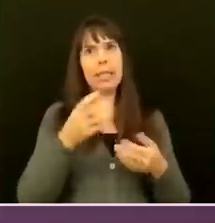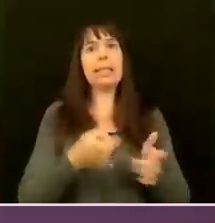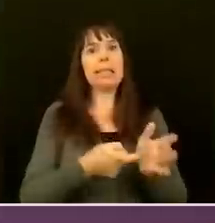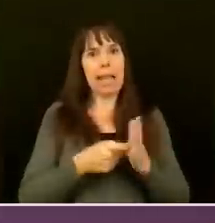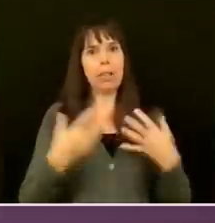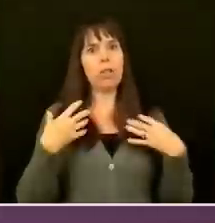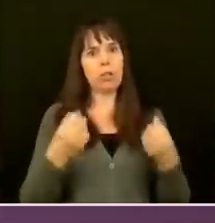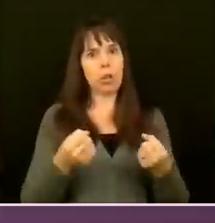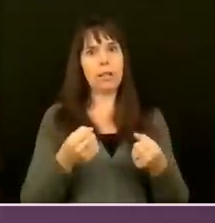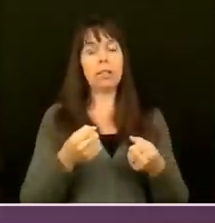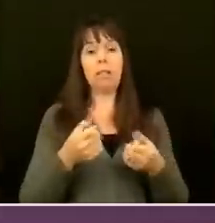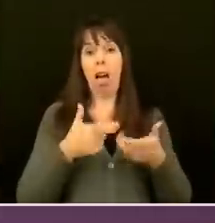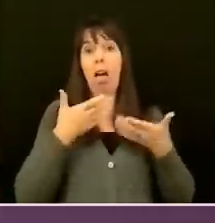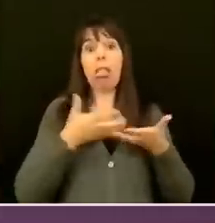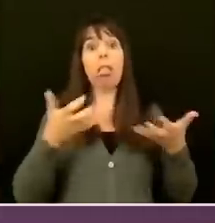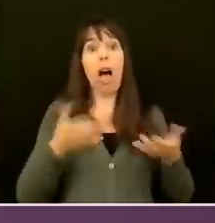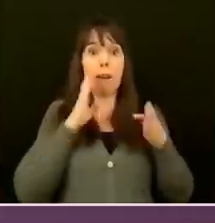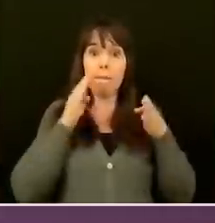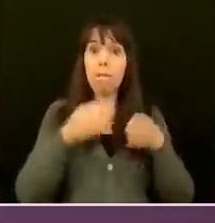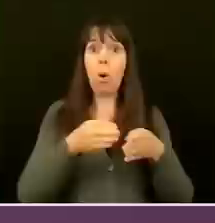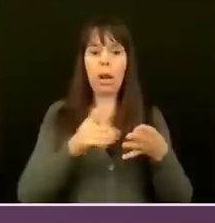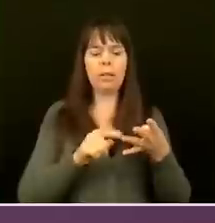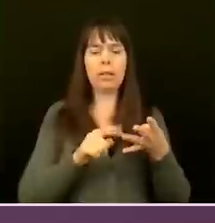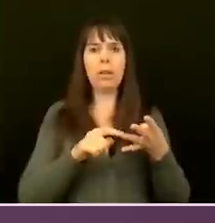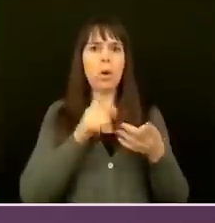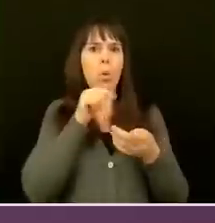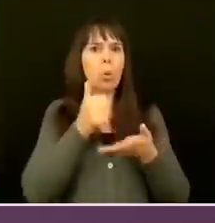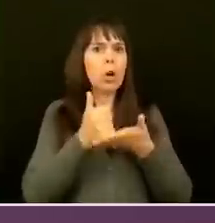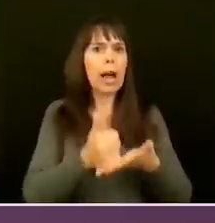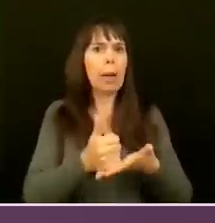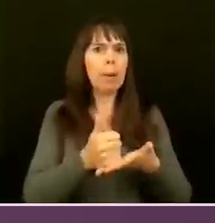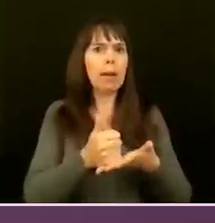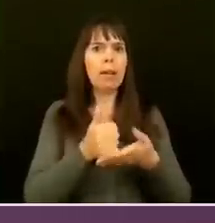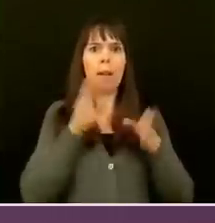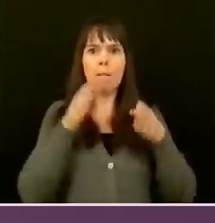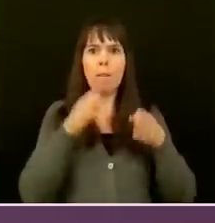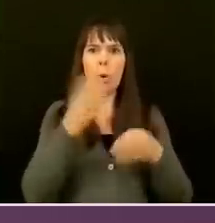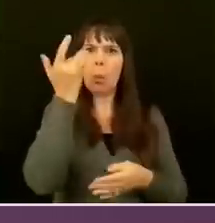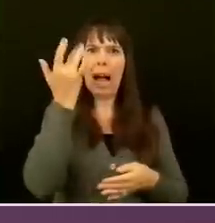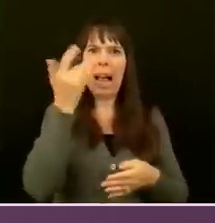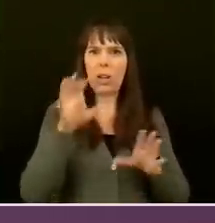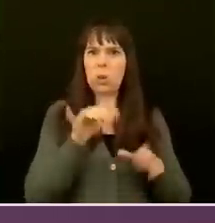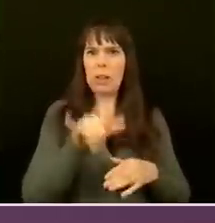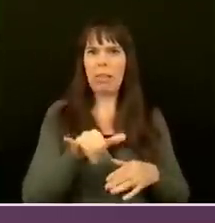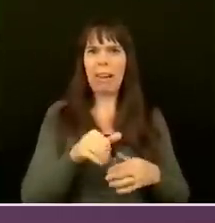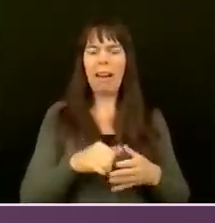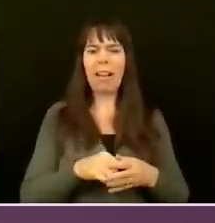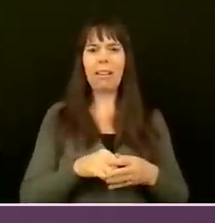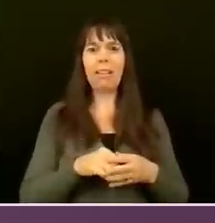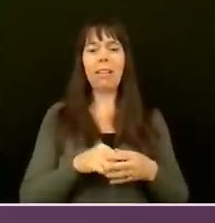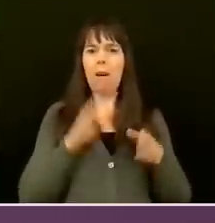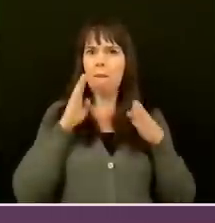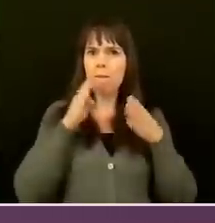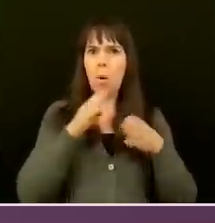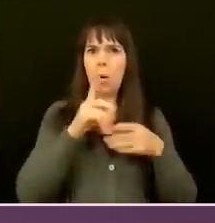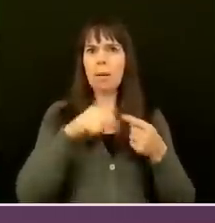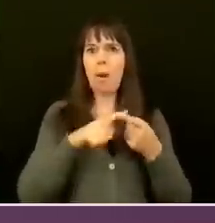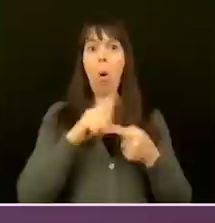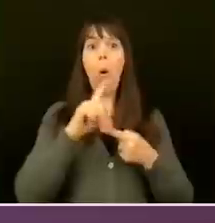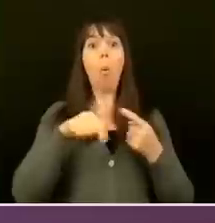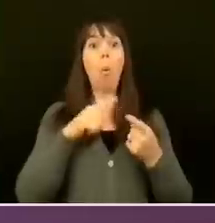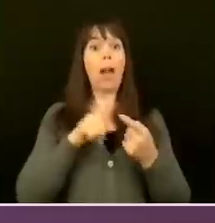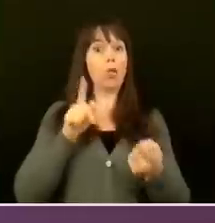takes a great focus. Focus on who you're helping. Focus on why you're doing it. And focusing on when you get